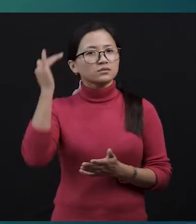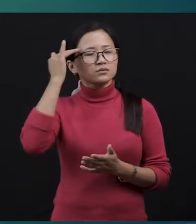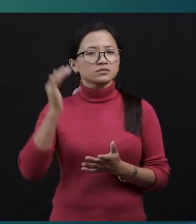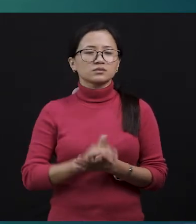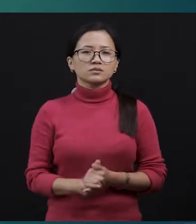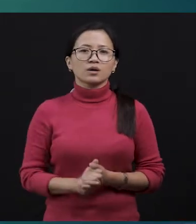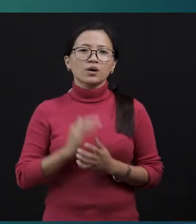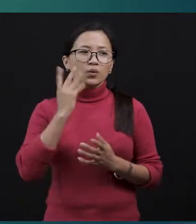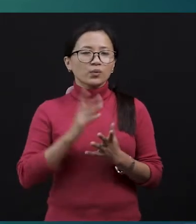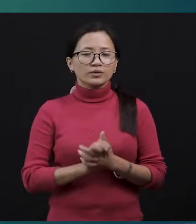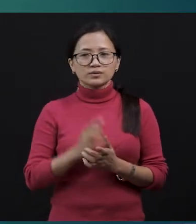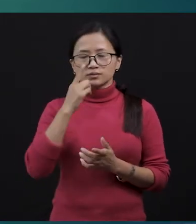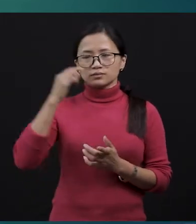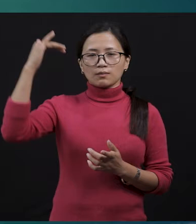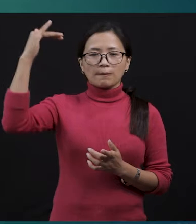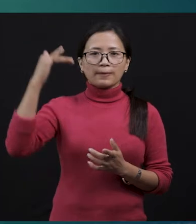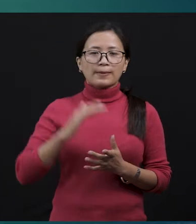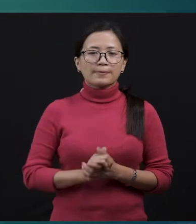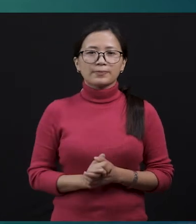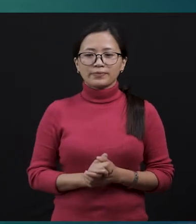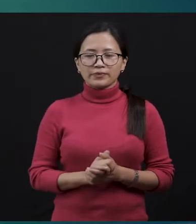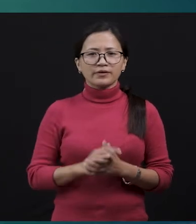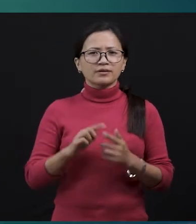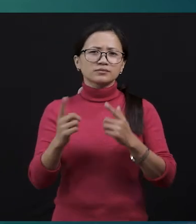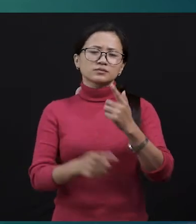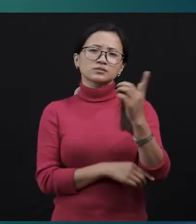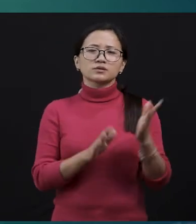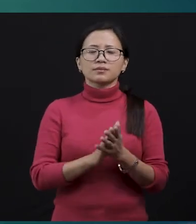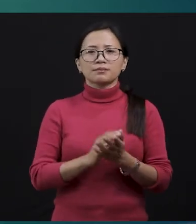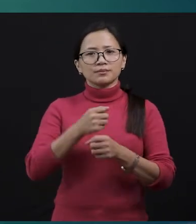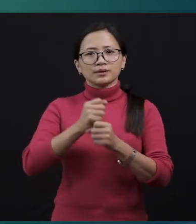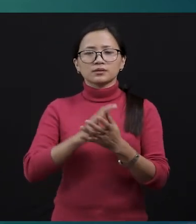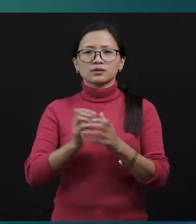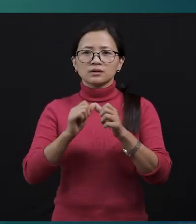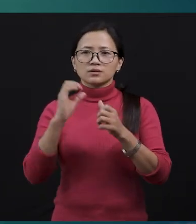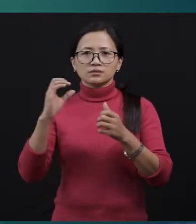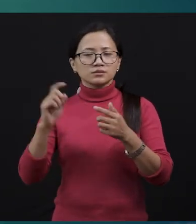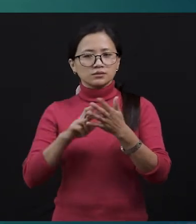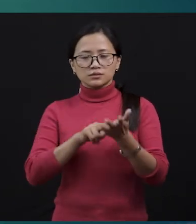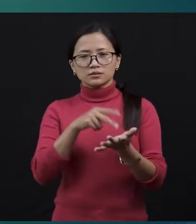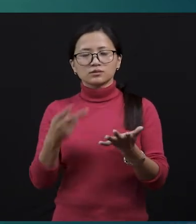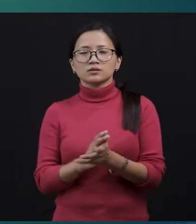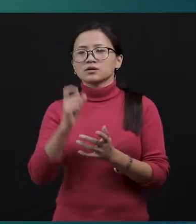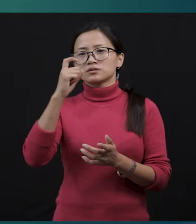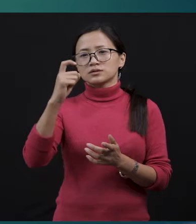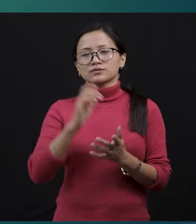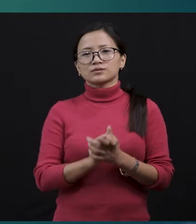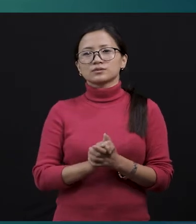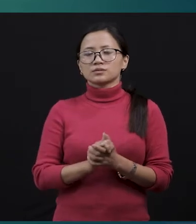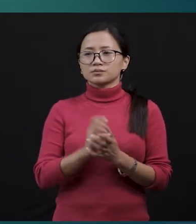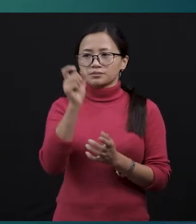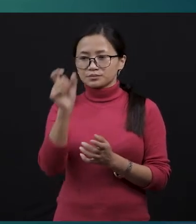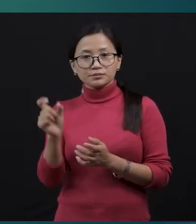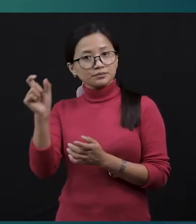that when this lady finally met an accident, there were 7 crew members on board. That is